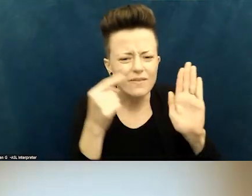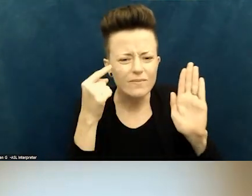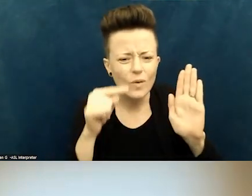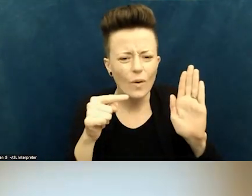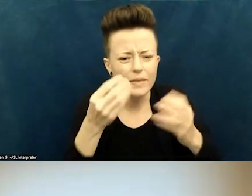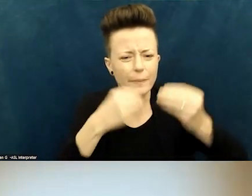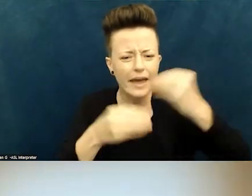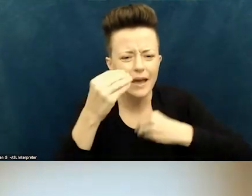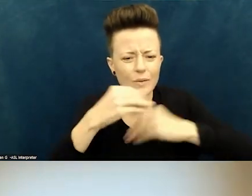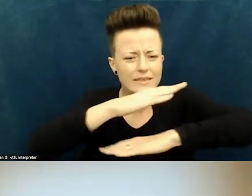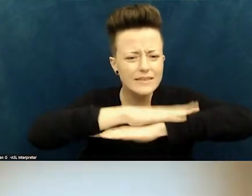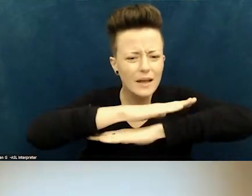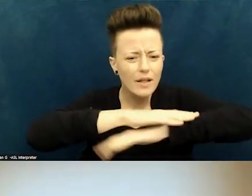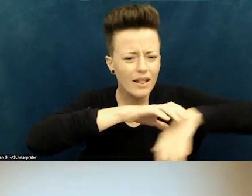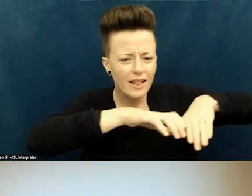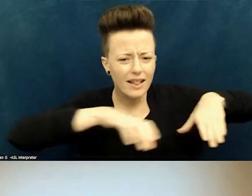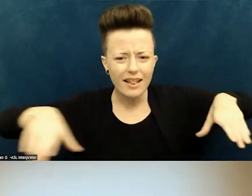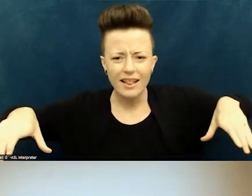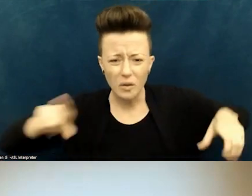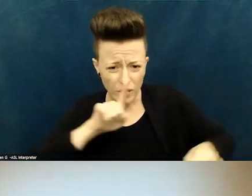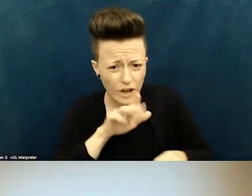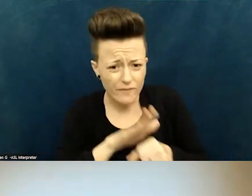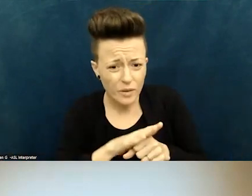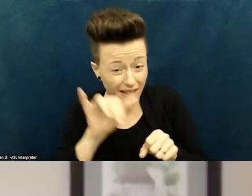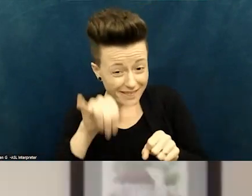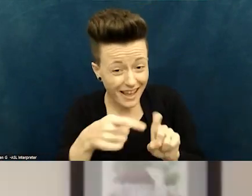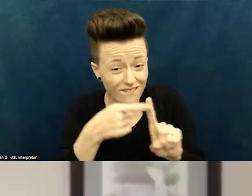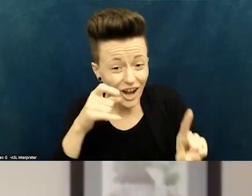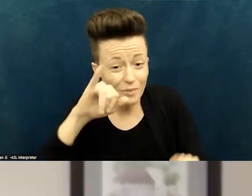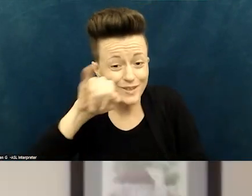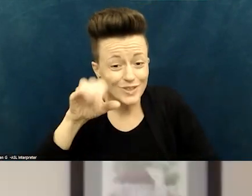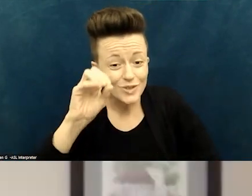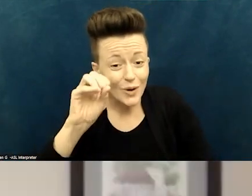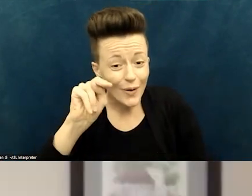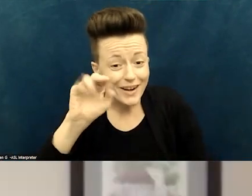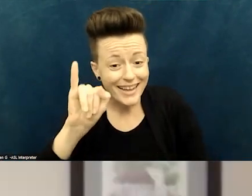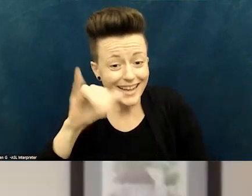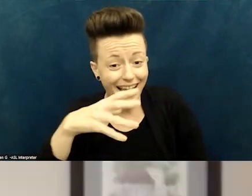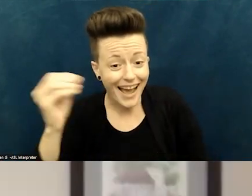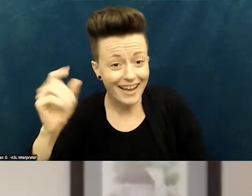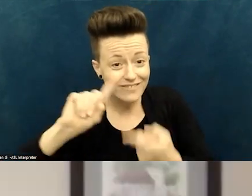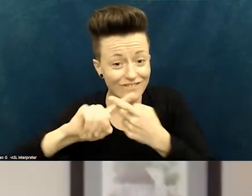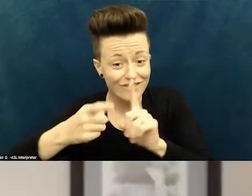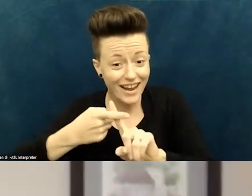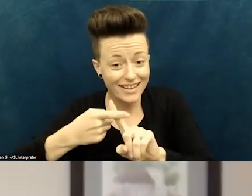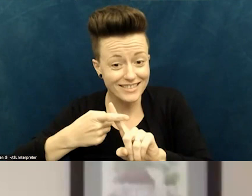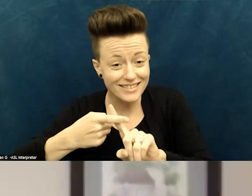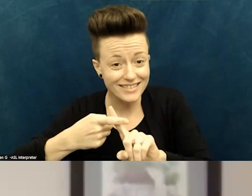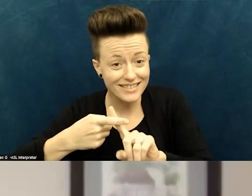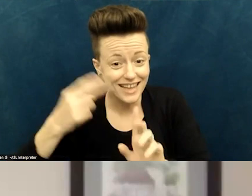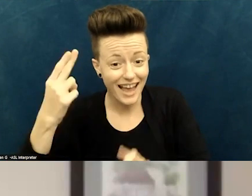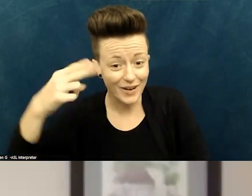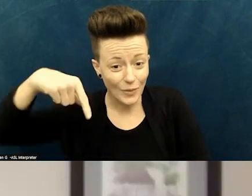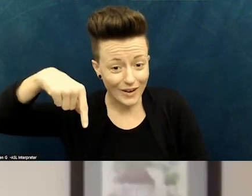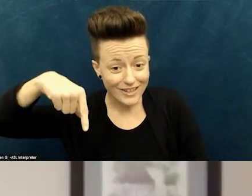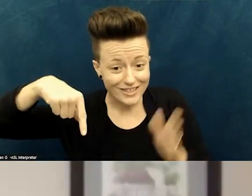the art piece that's hanging in the Johnny and Friends headquarters? Yeah, it is. It's a mural painted on the wall in the